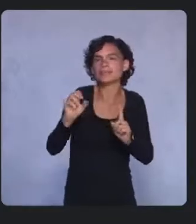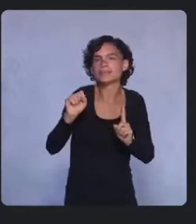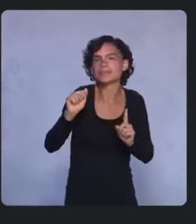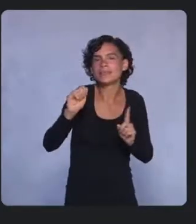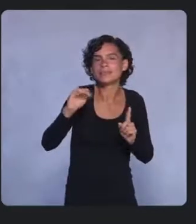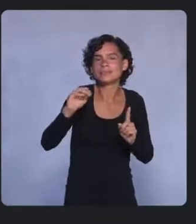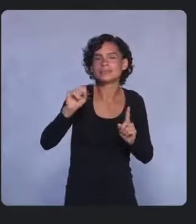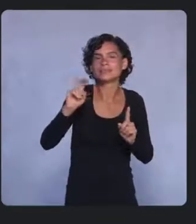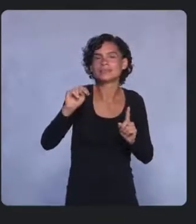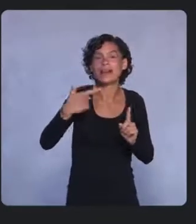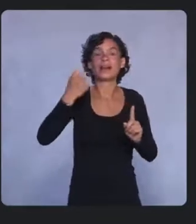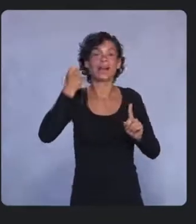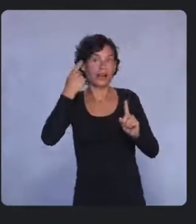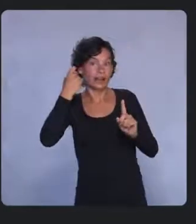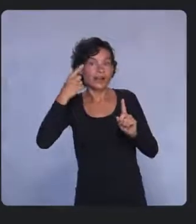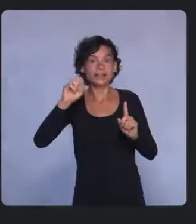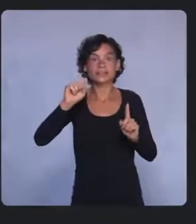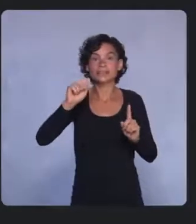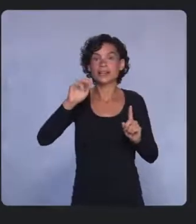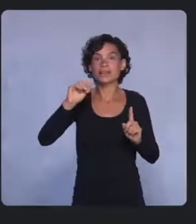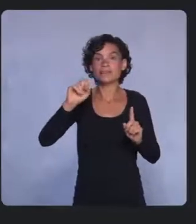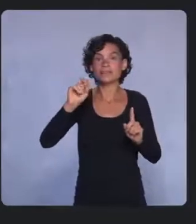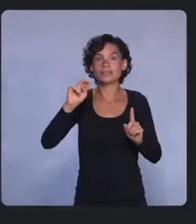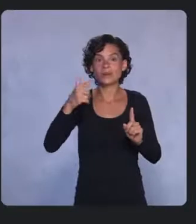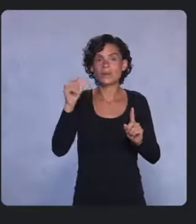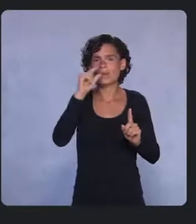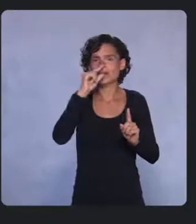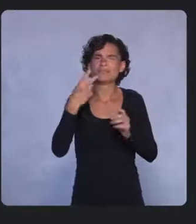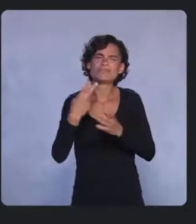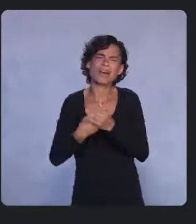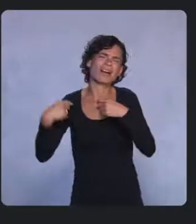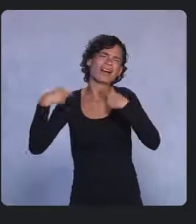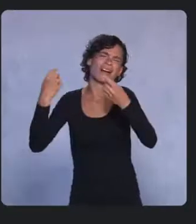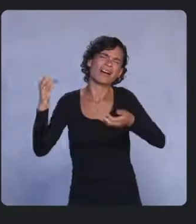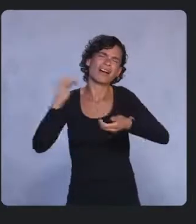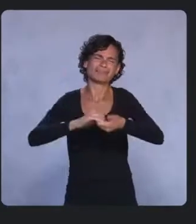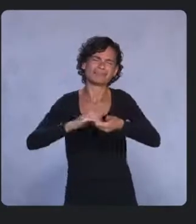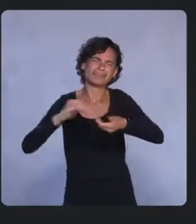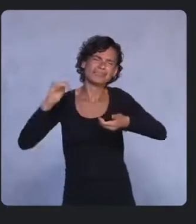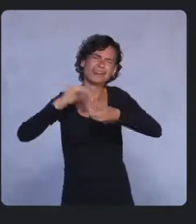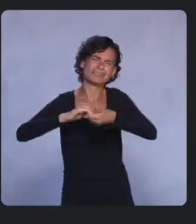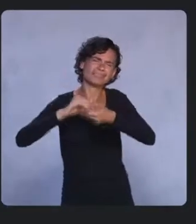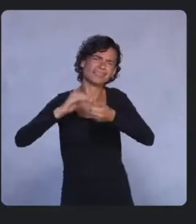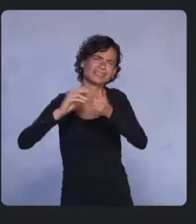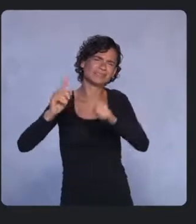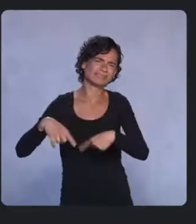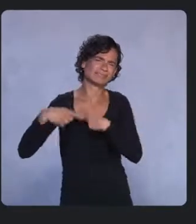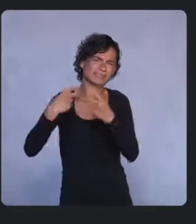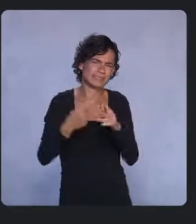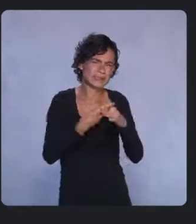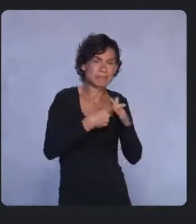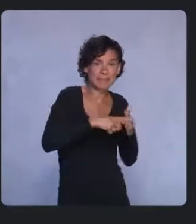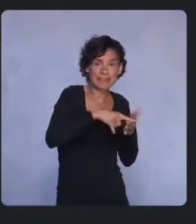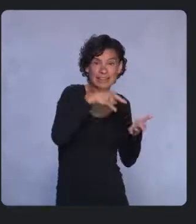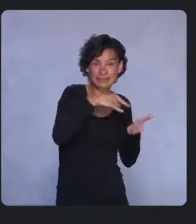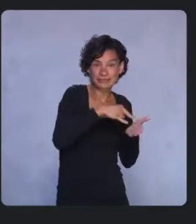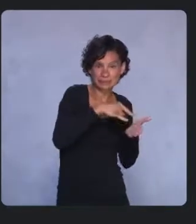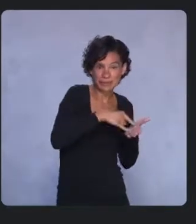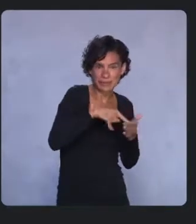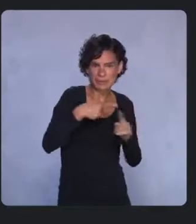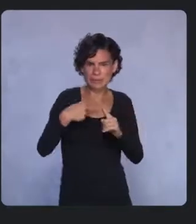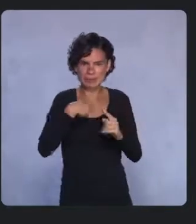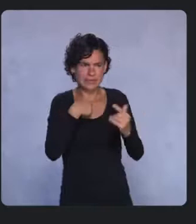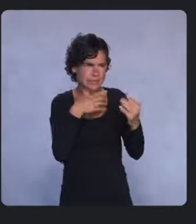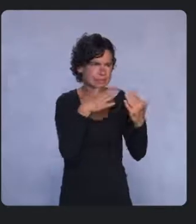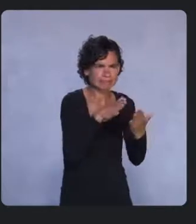Samsung and Google have a long history of collaborating. From the early days of Android, whenever we've tackled problems together, the ecosystem